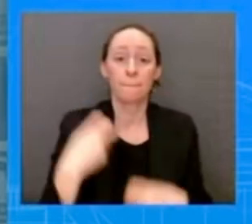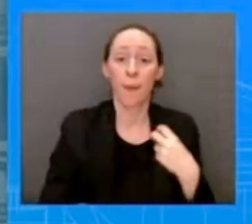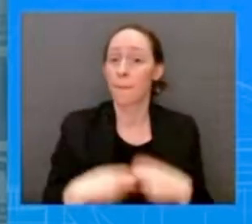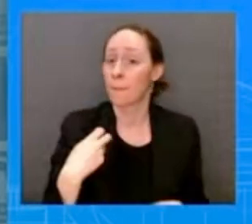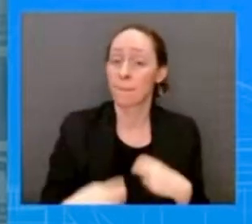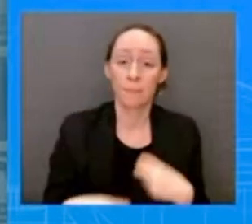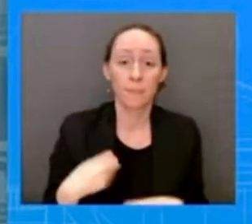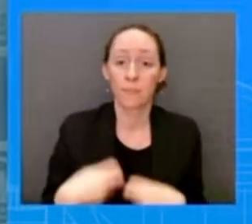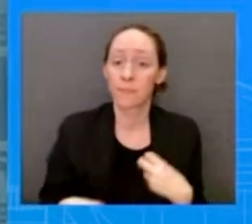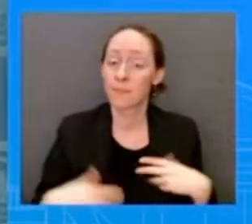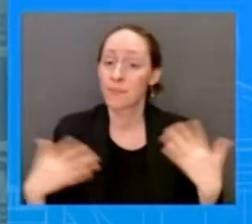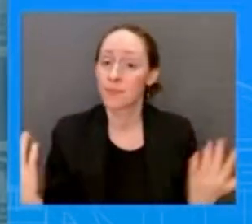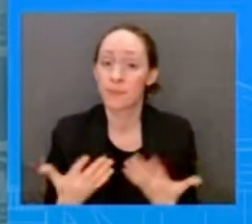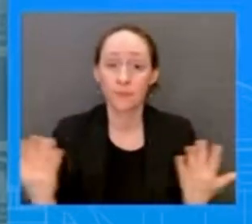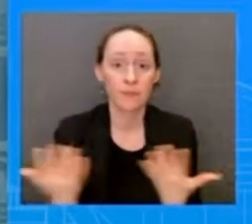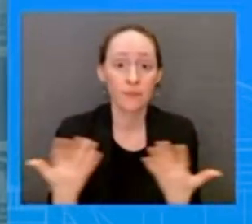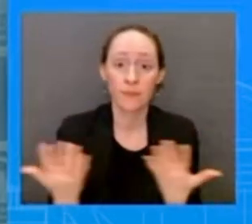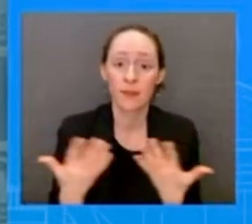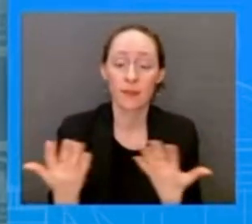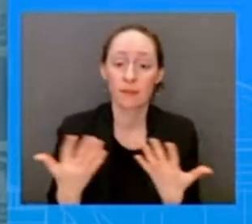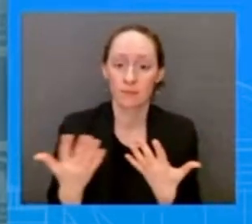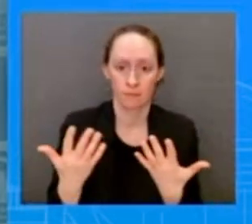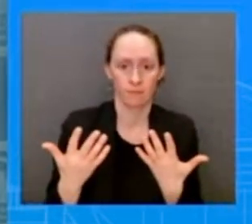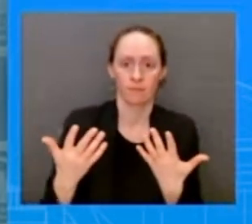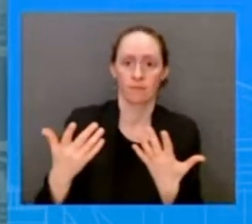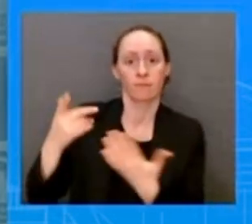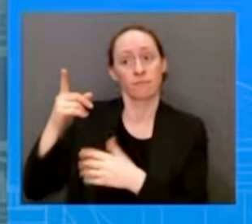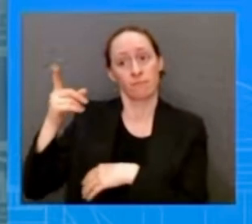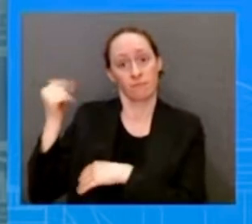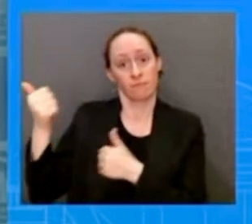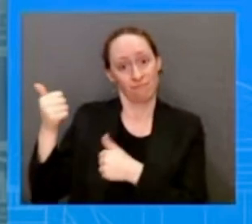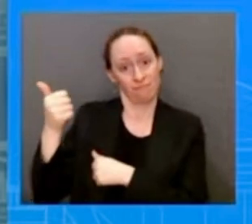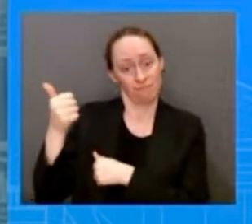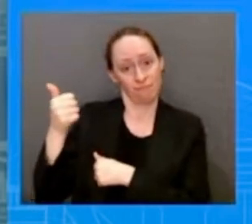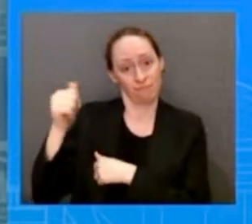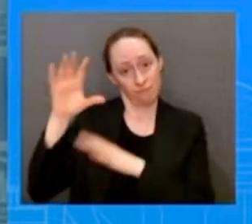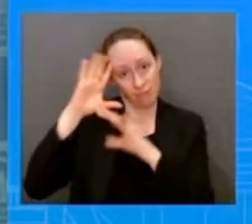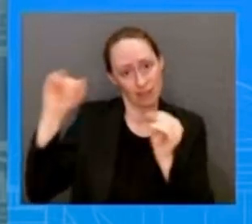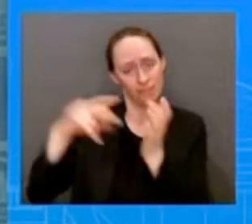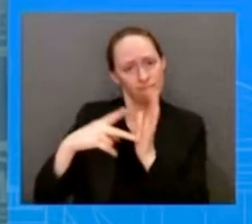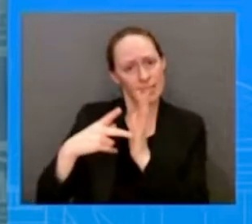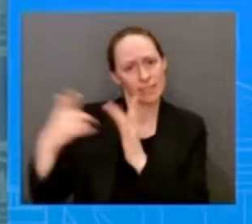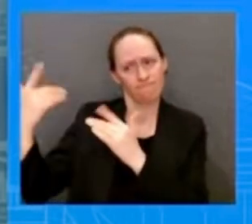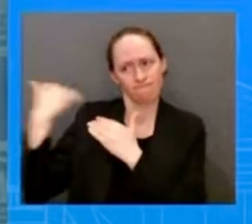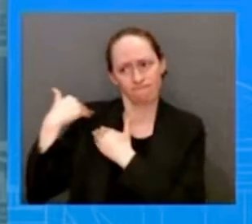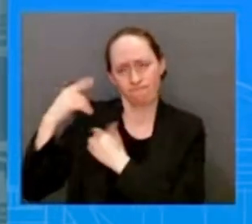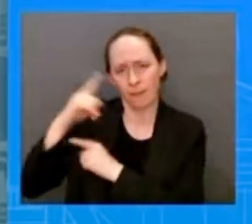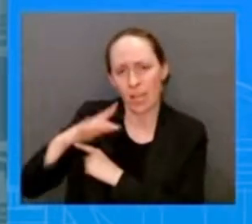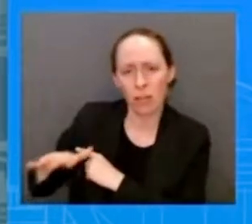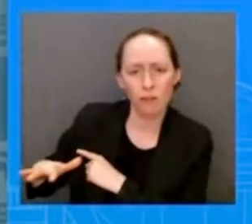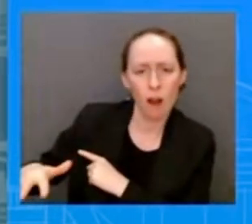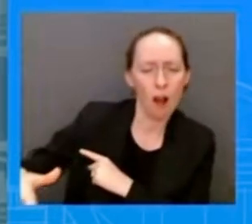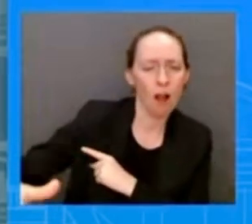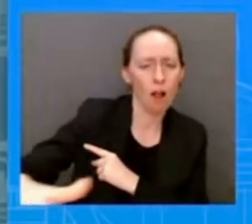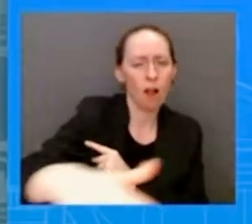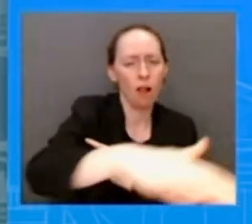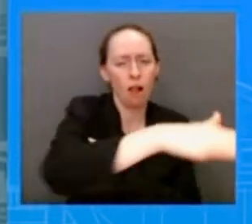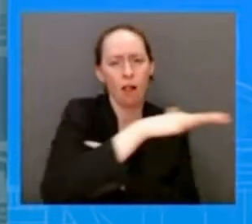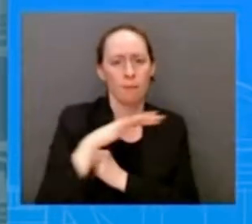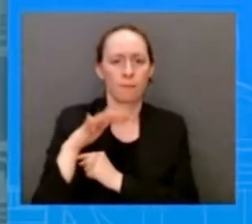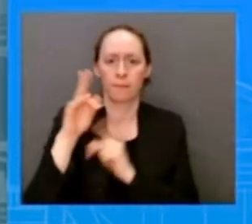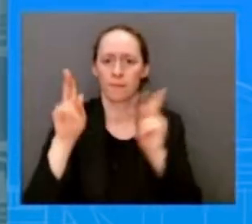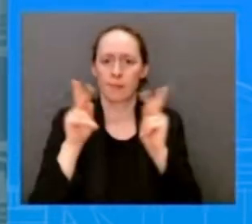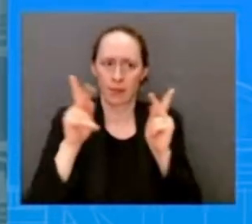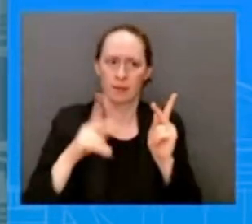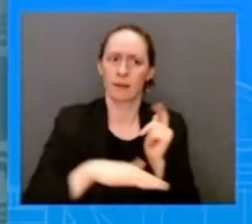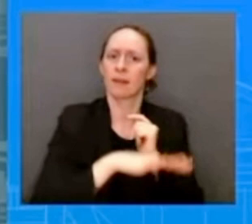obligation as well to keep America's cities safe, to keep communities safe. And this is one step in a way to do that. That's